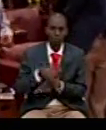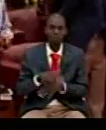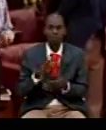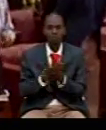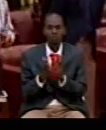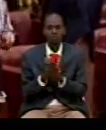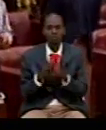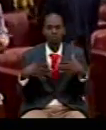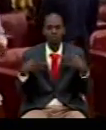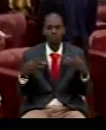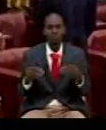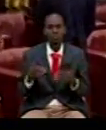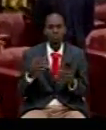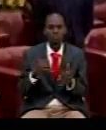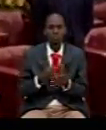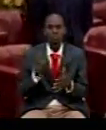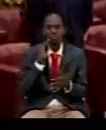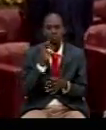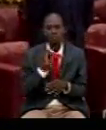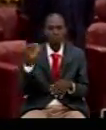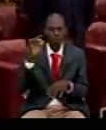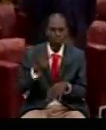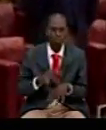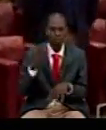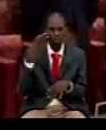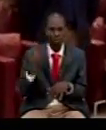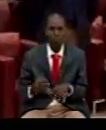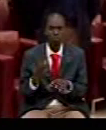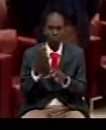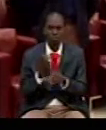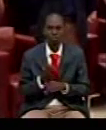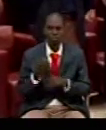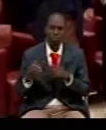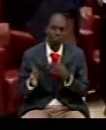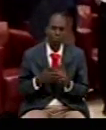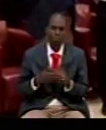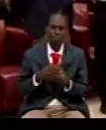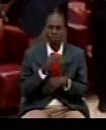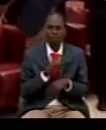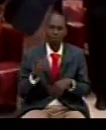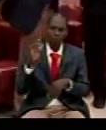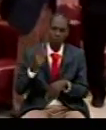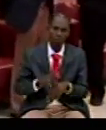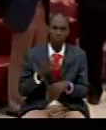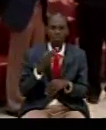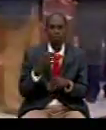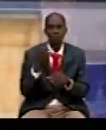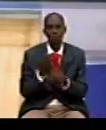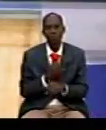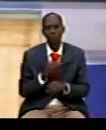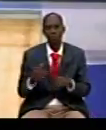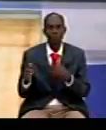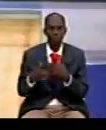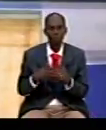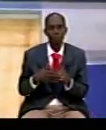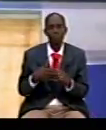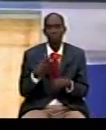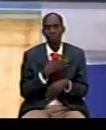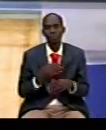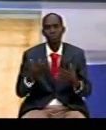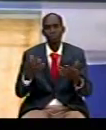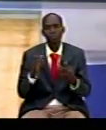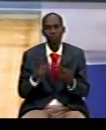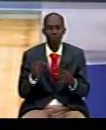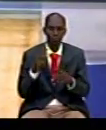whole. It's a touch of recovery. A touch of recovery. And he wants to give